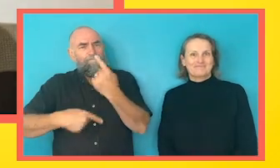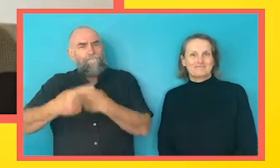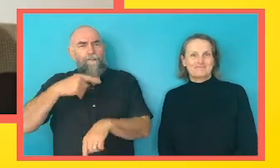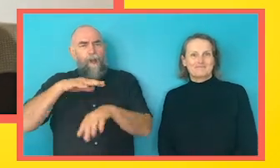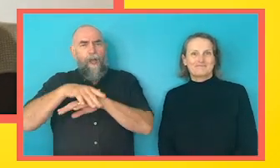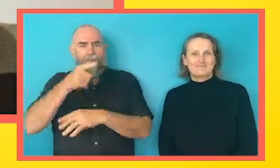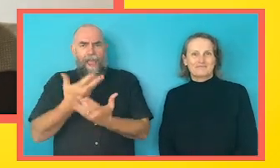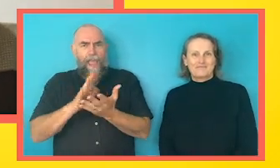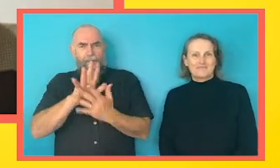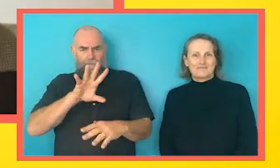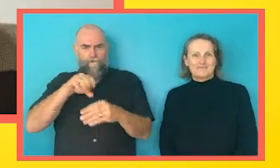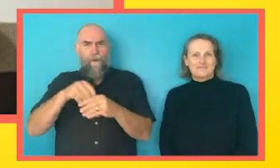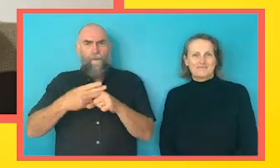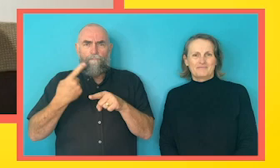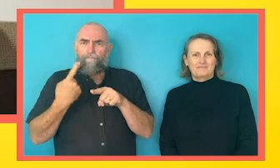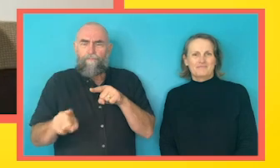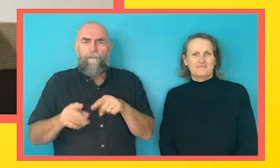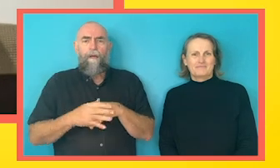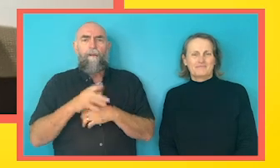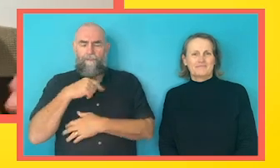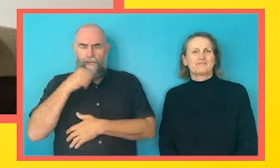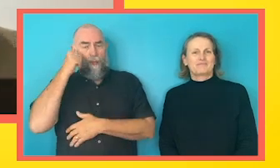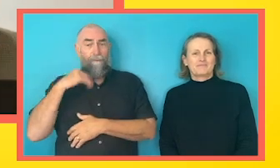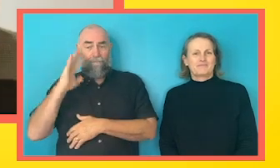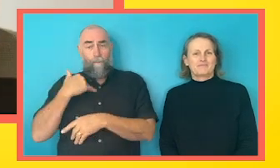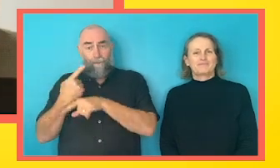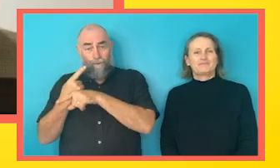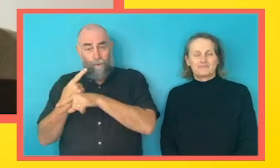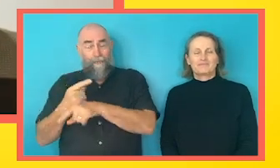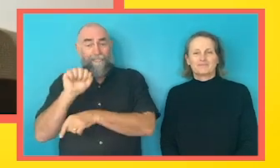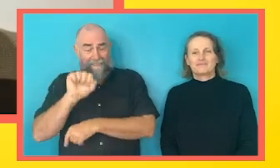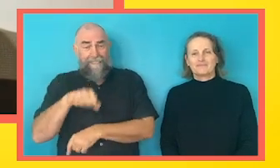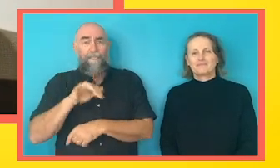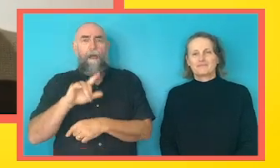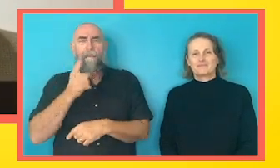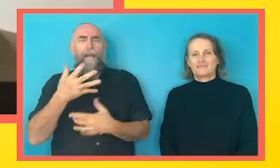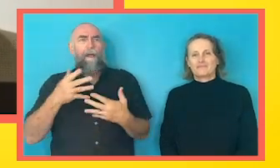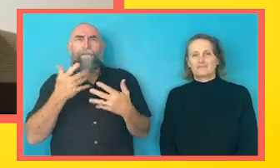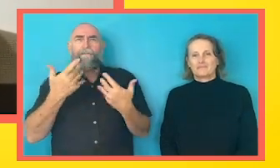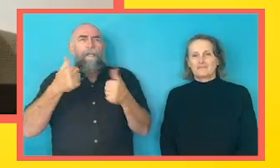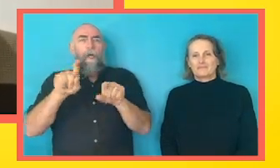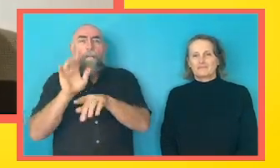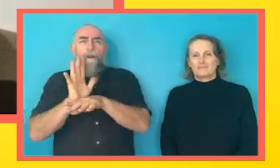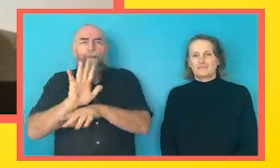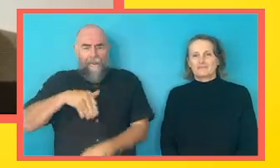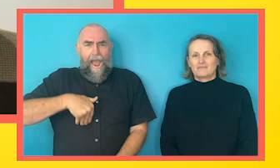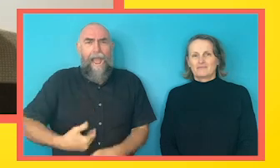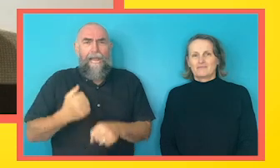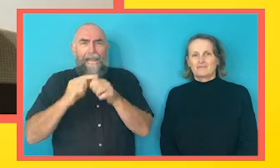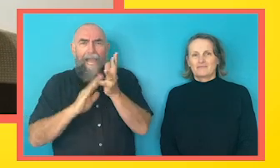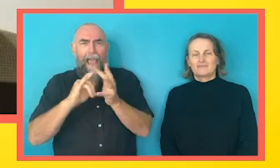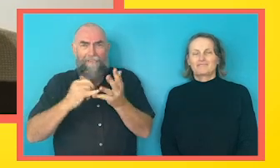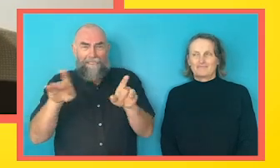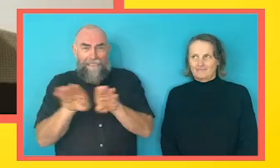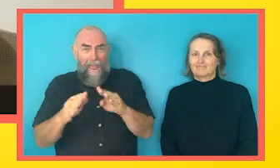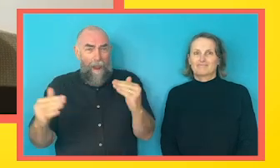of qualifications? Because we were having it on just a little while off air, and it's definitely got a bit of a Hunger Games kind of mentality to it.